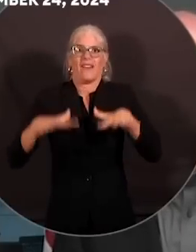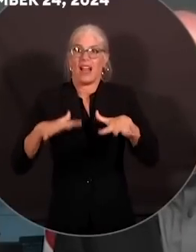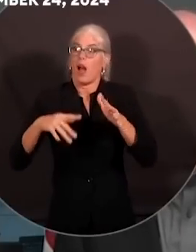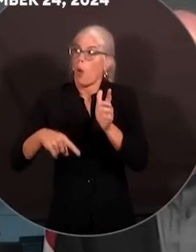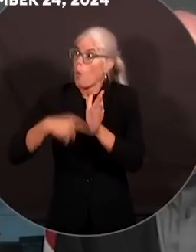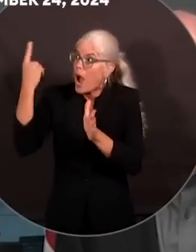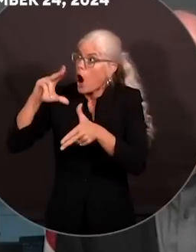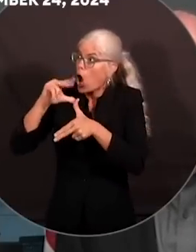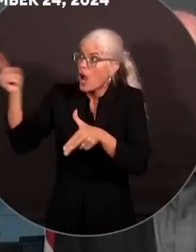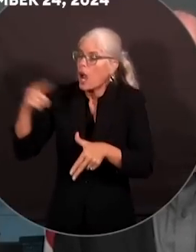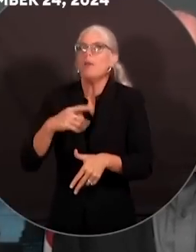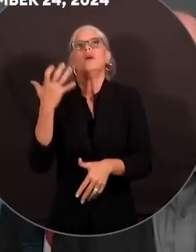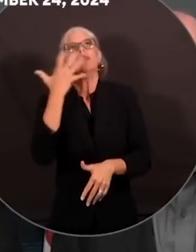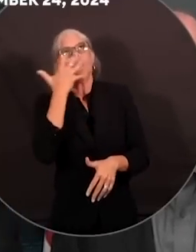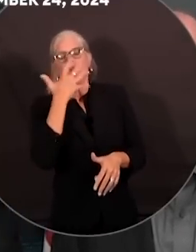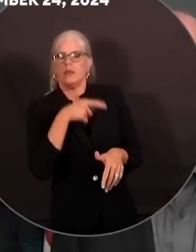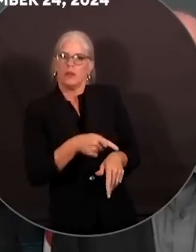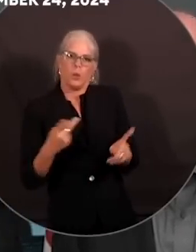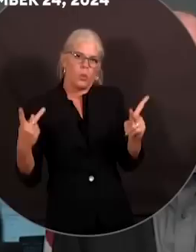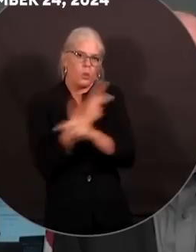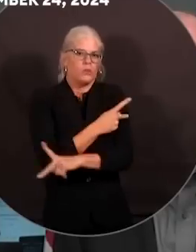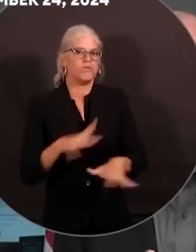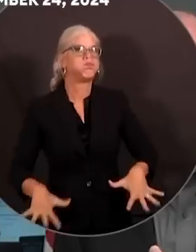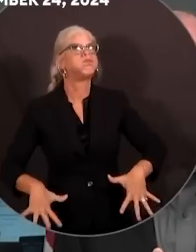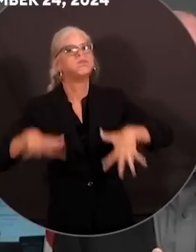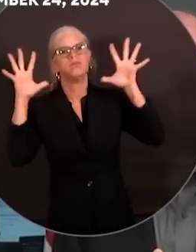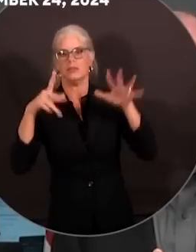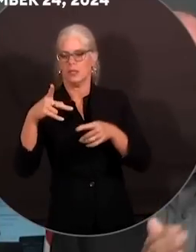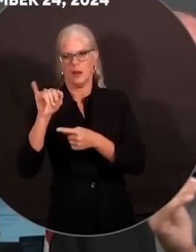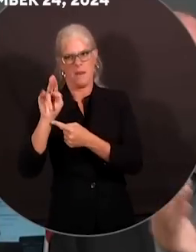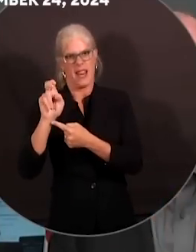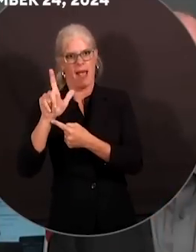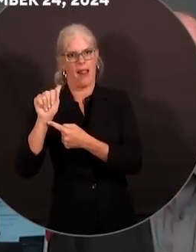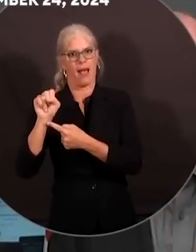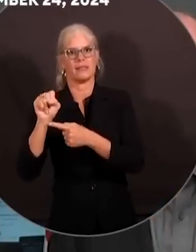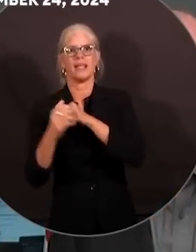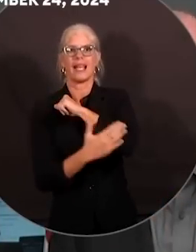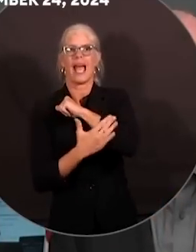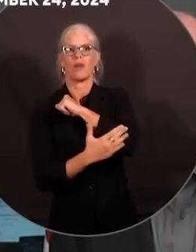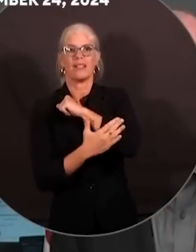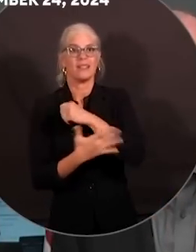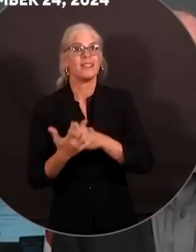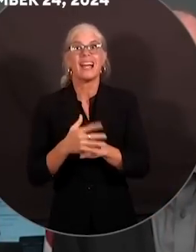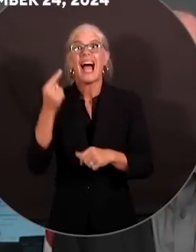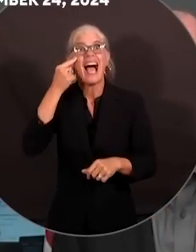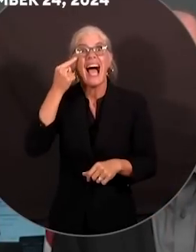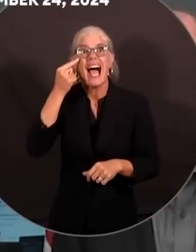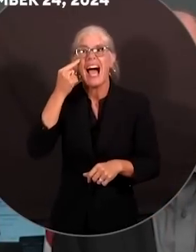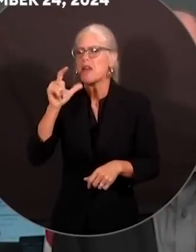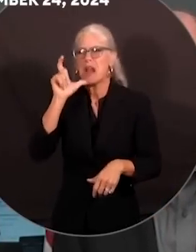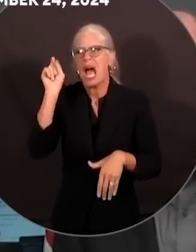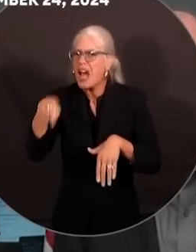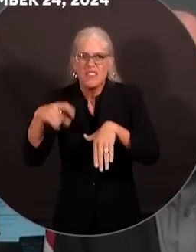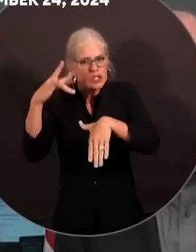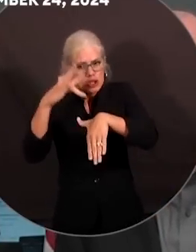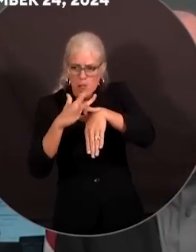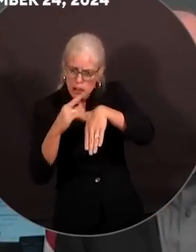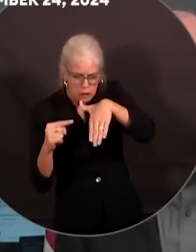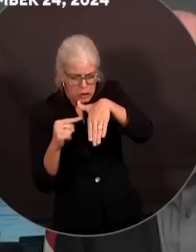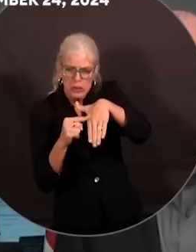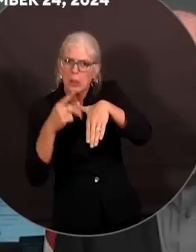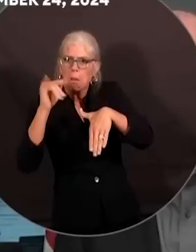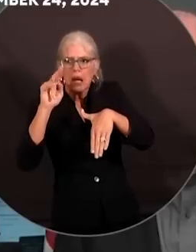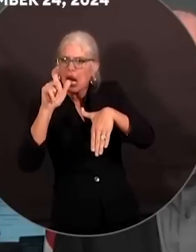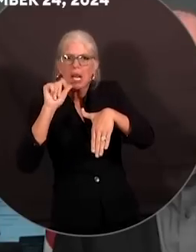water. So clearly, if you have a storm, and the eye doesn't even have to really, as Kevin said, be that close to it, if it's